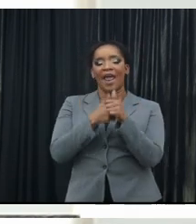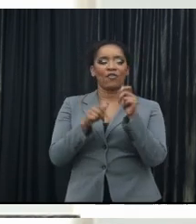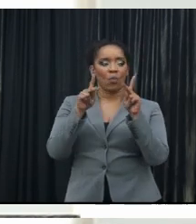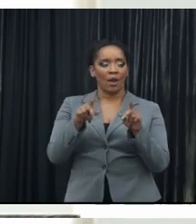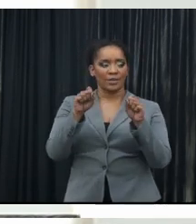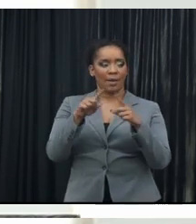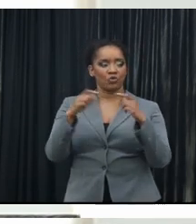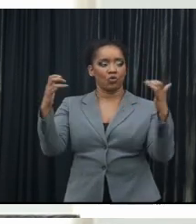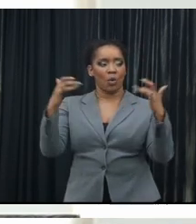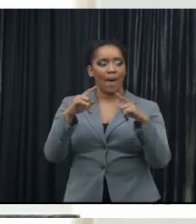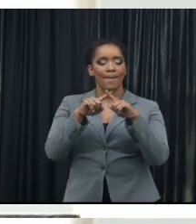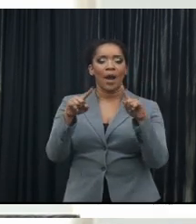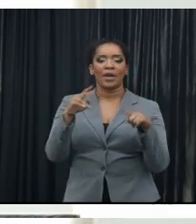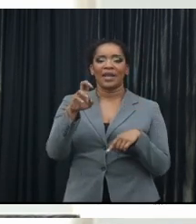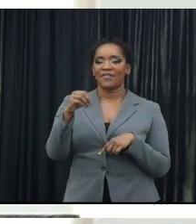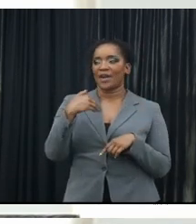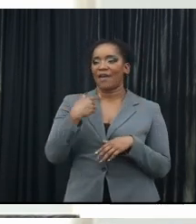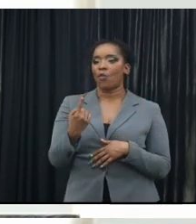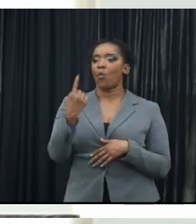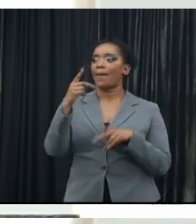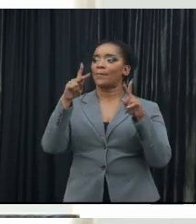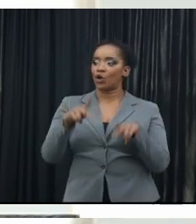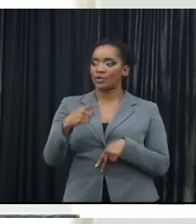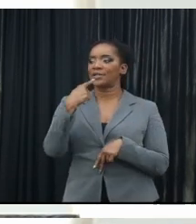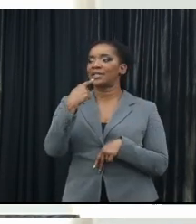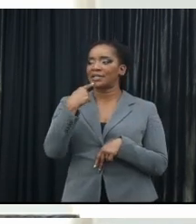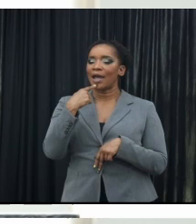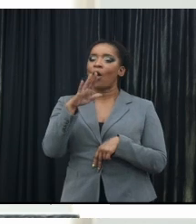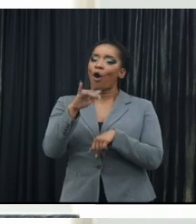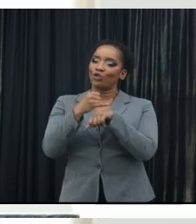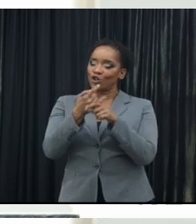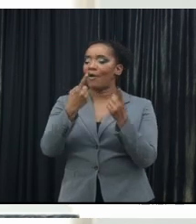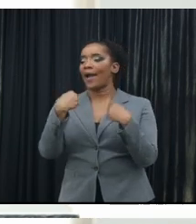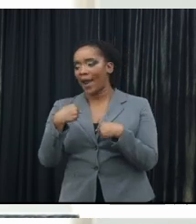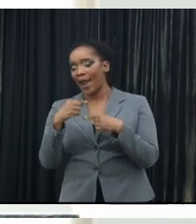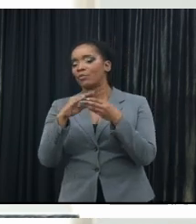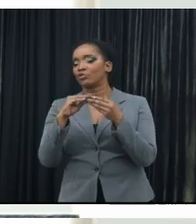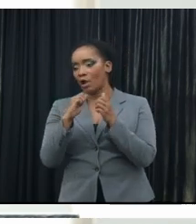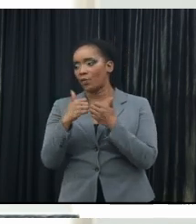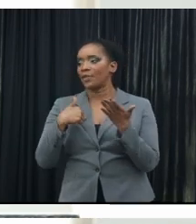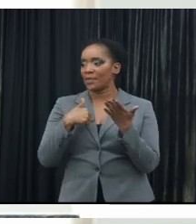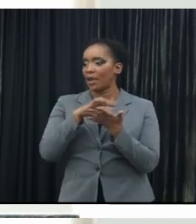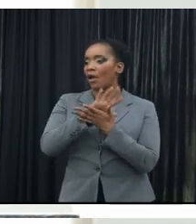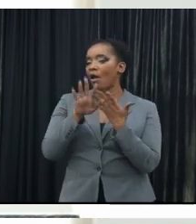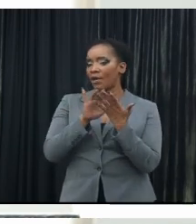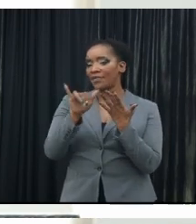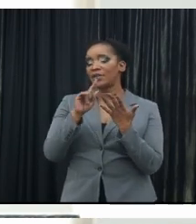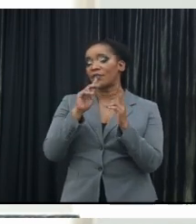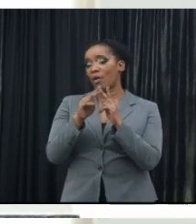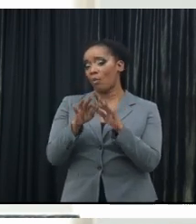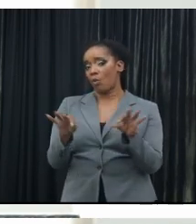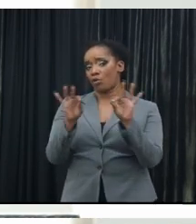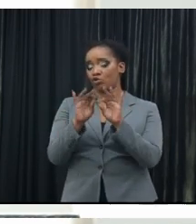one person's like, oh, Jill came and talked, and we're supposed to do this and not that. So that's very important. So talk to the person with the service